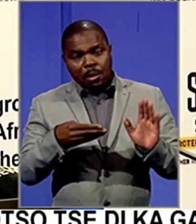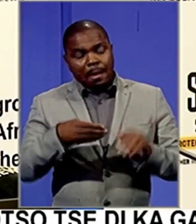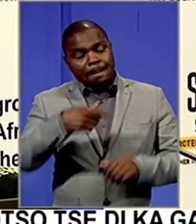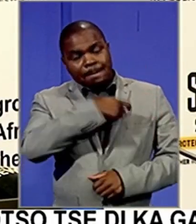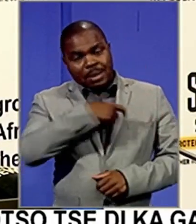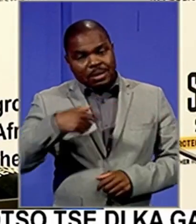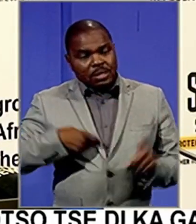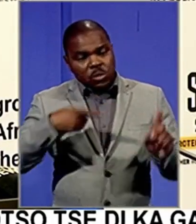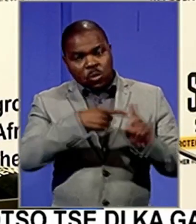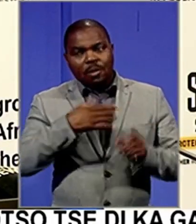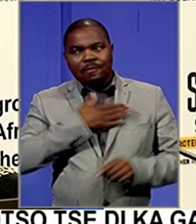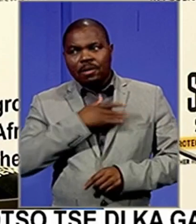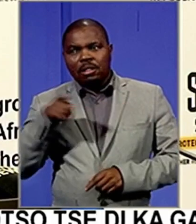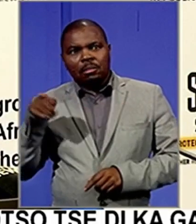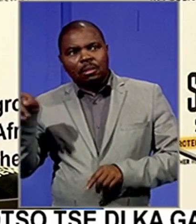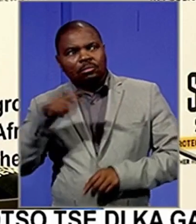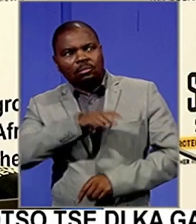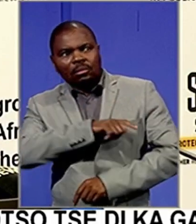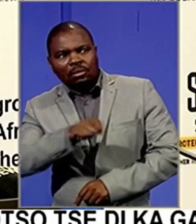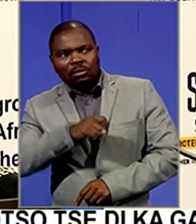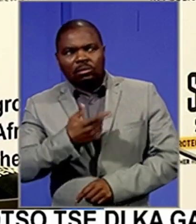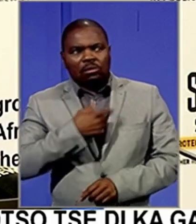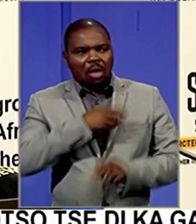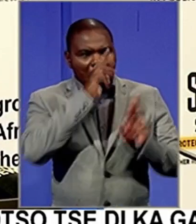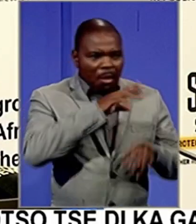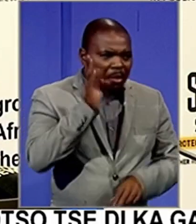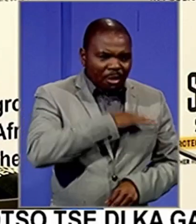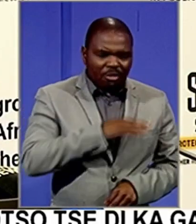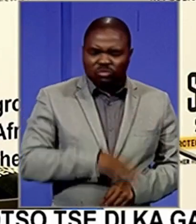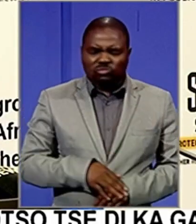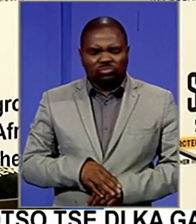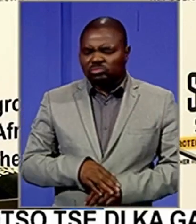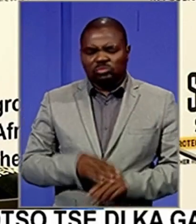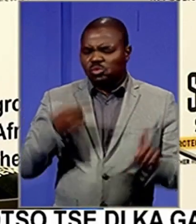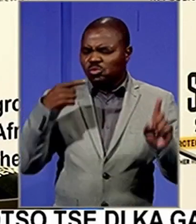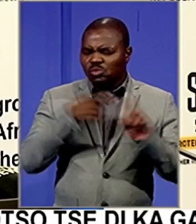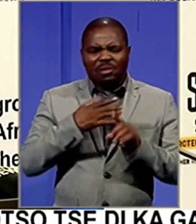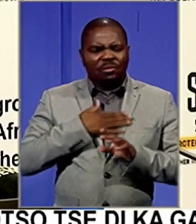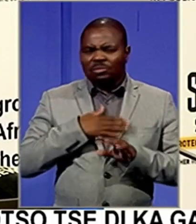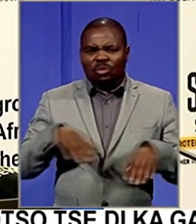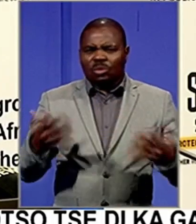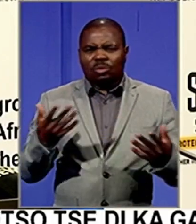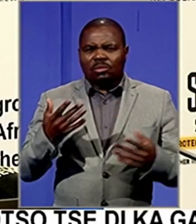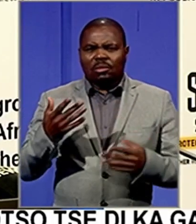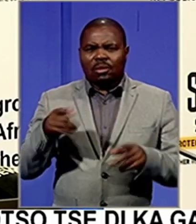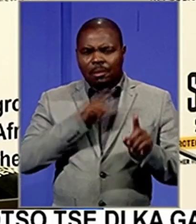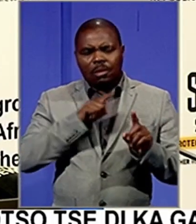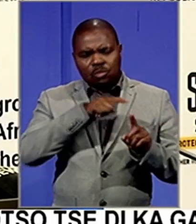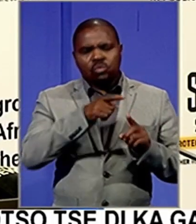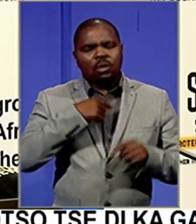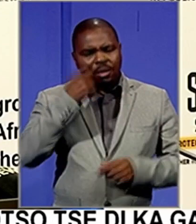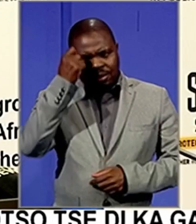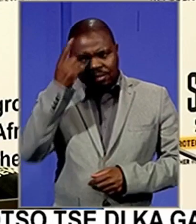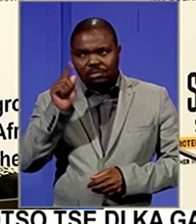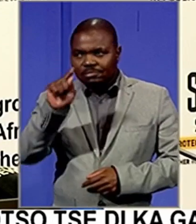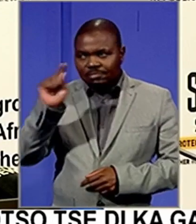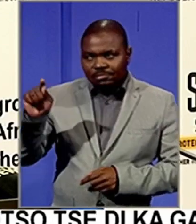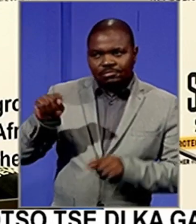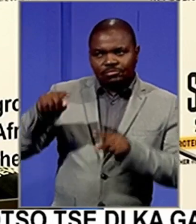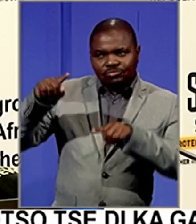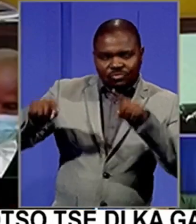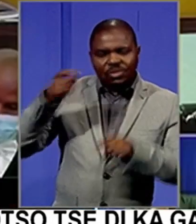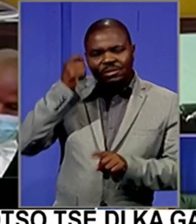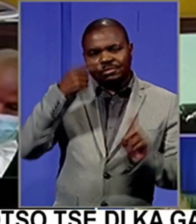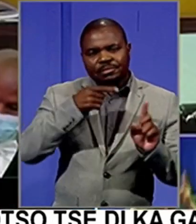president feel undermined? No, he doesn't. He doesn't feel undermined, but he's very much alive to the dynamics that I've just painted